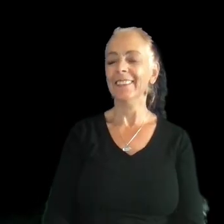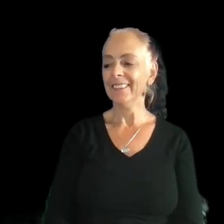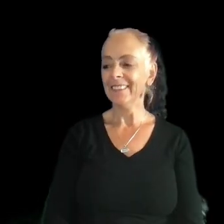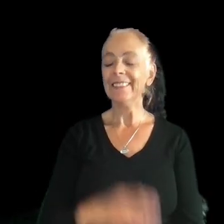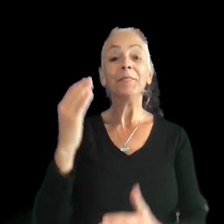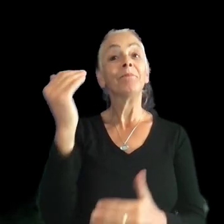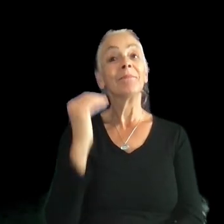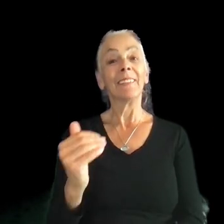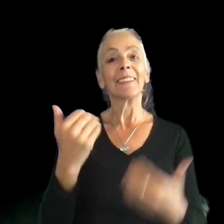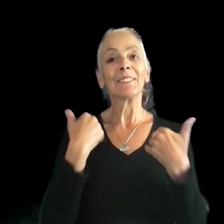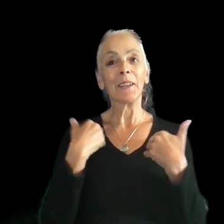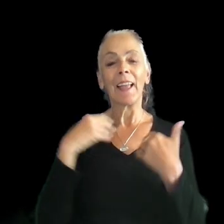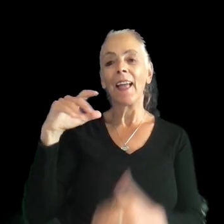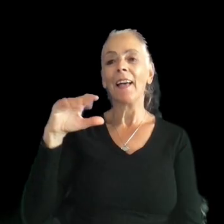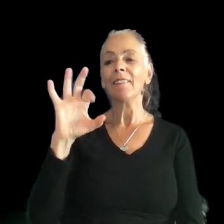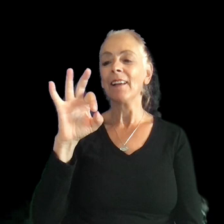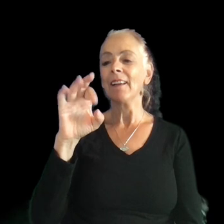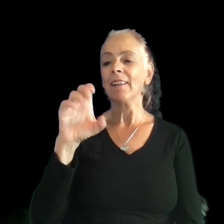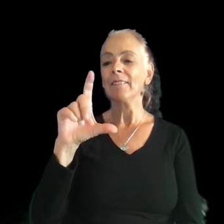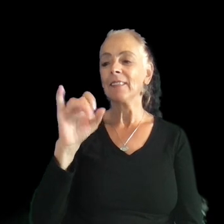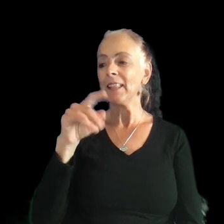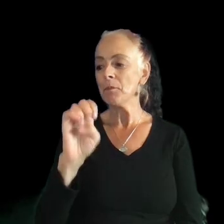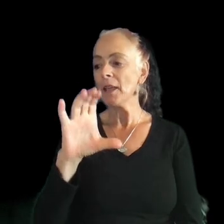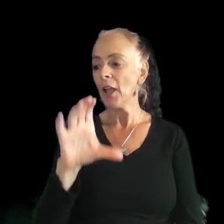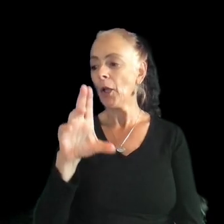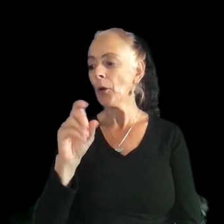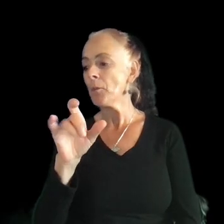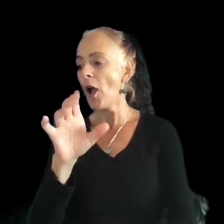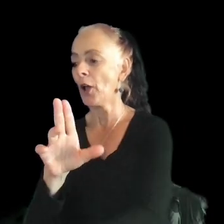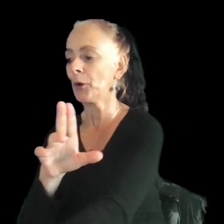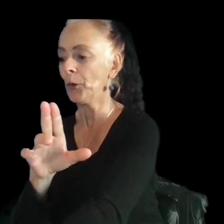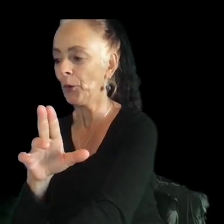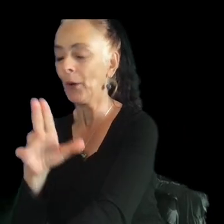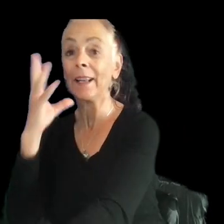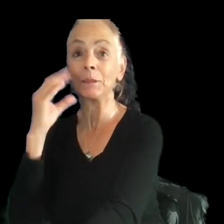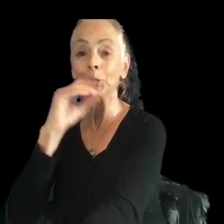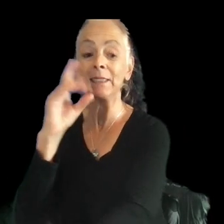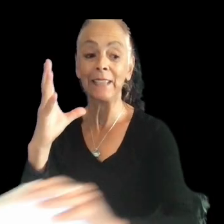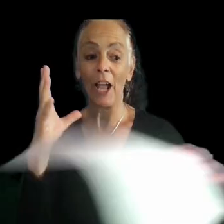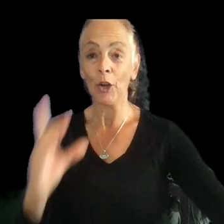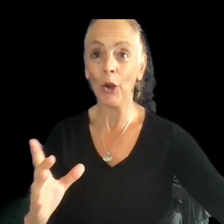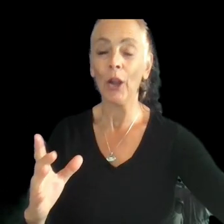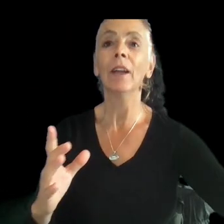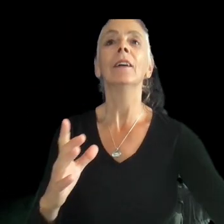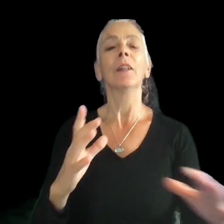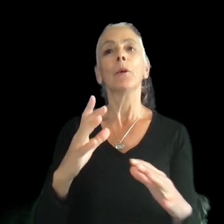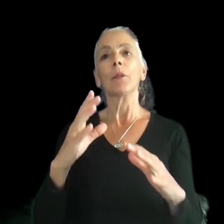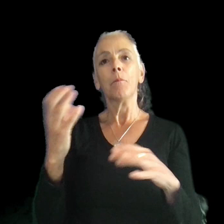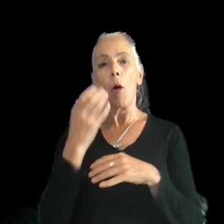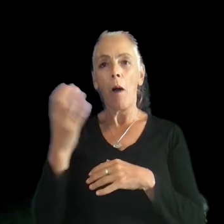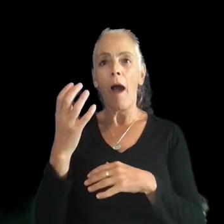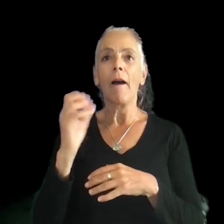our next here is philippe kumaru is an experienced designer uh experiencing mobile applications and games focusing the